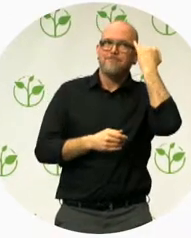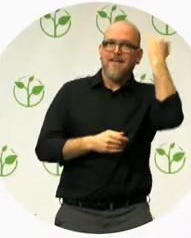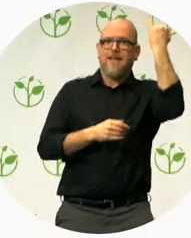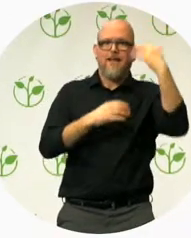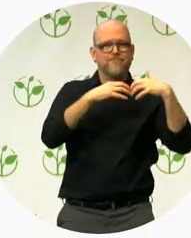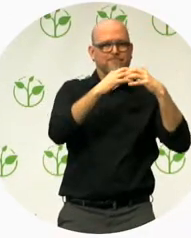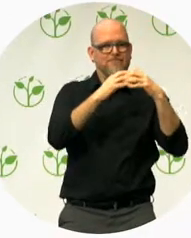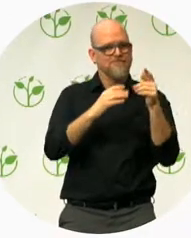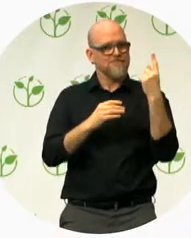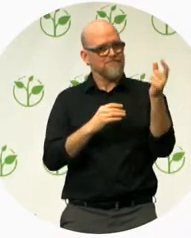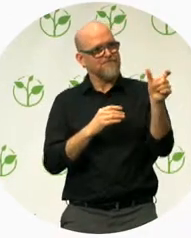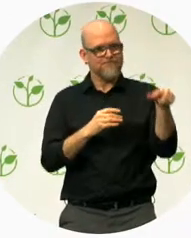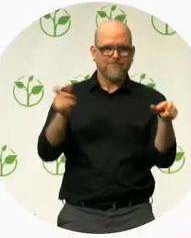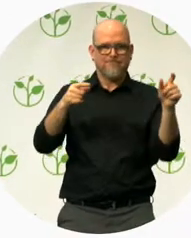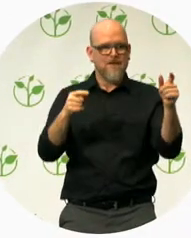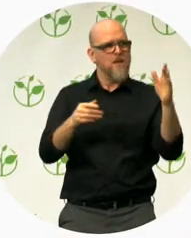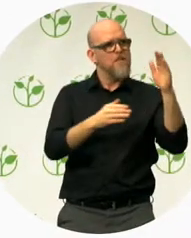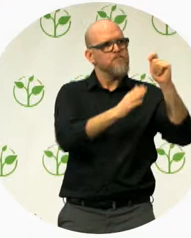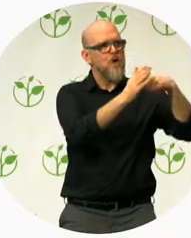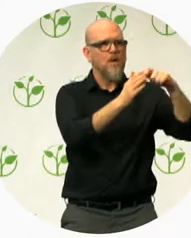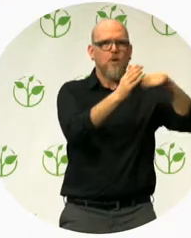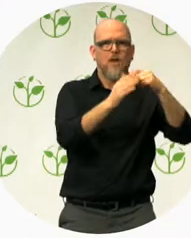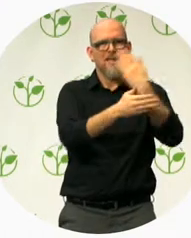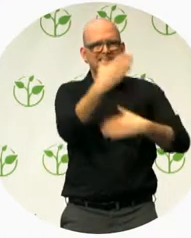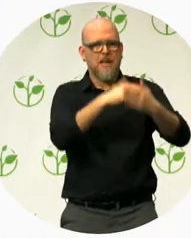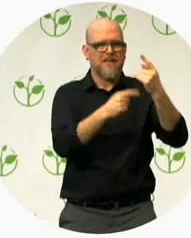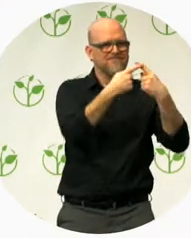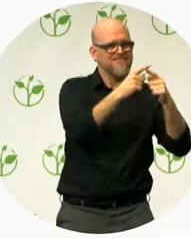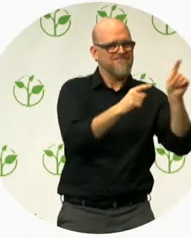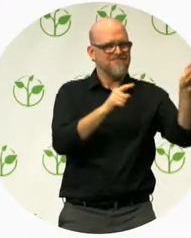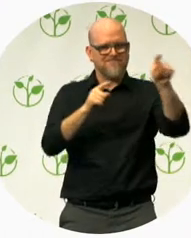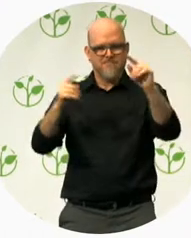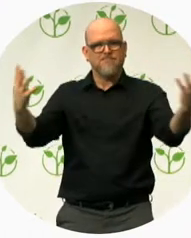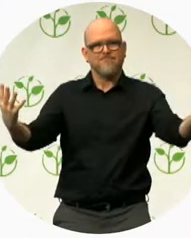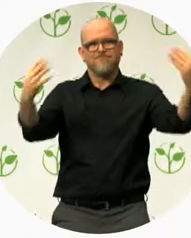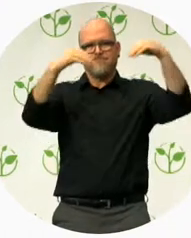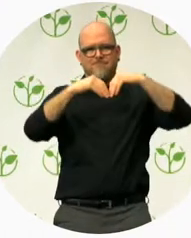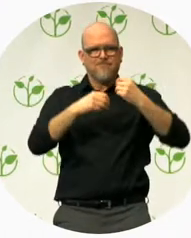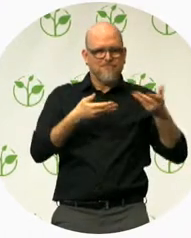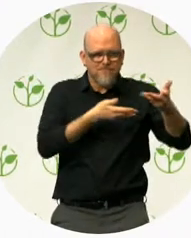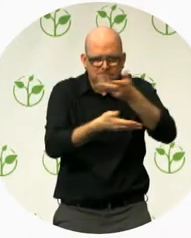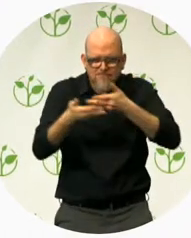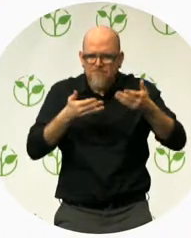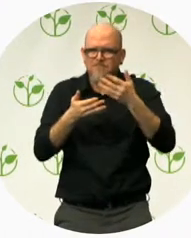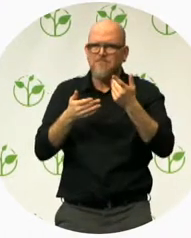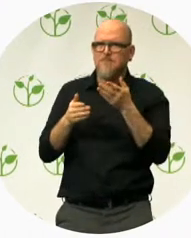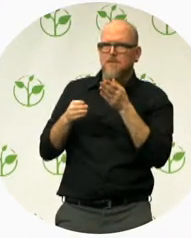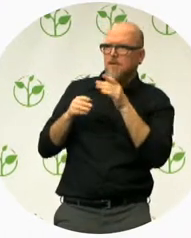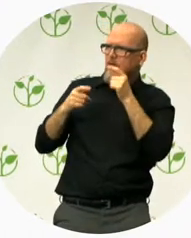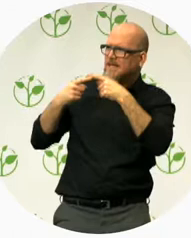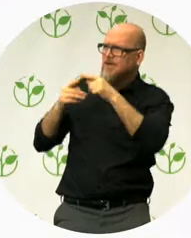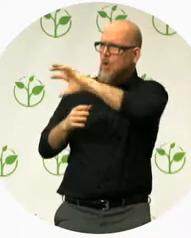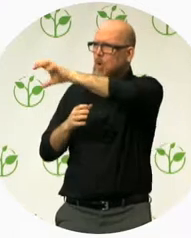be grown, scaled up, and replicated outside the countries in which they